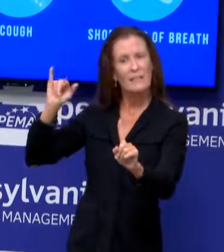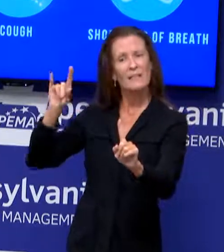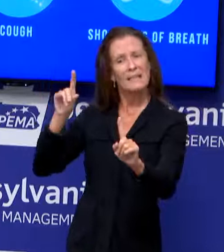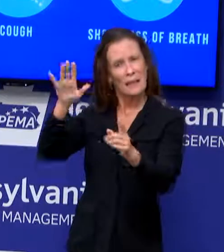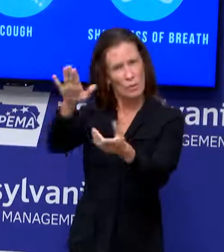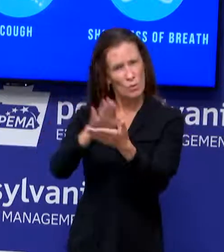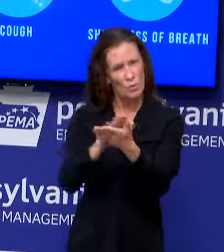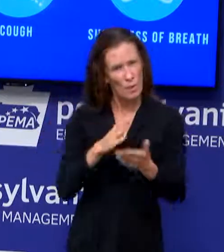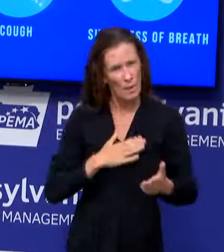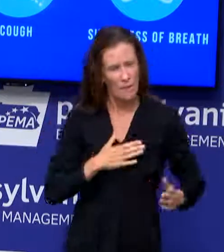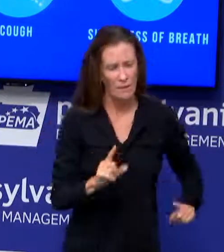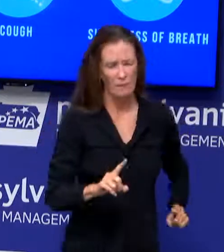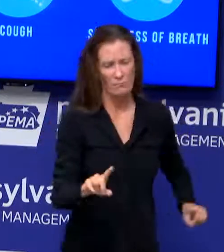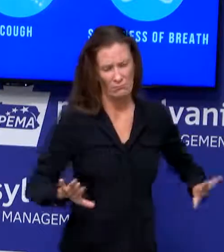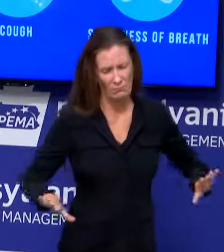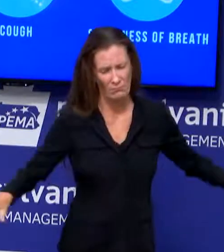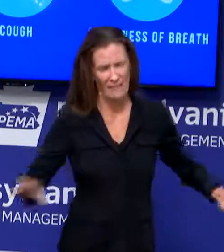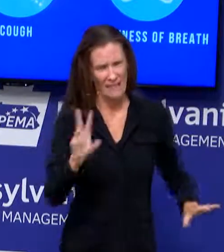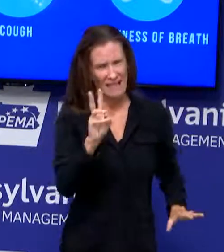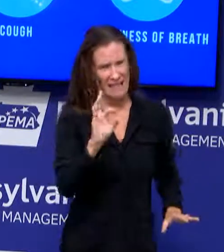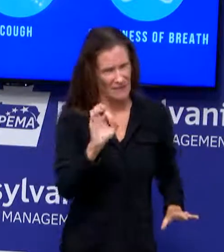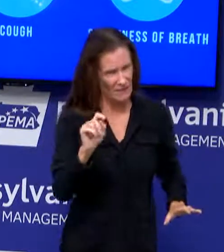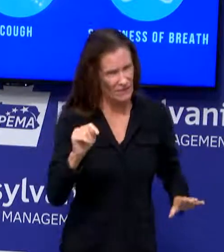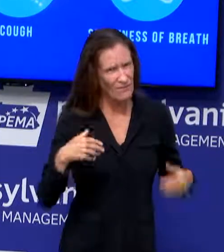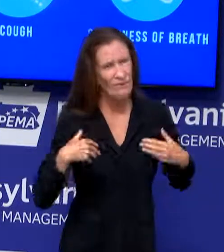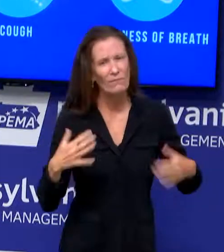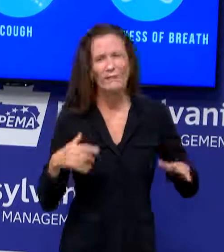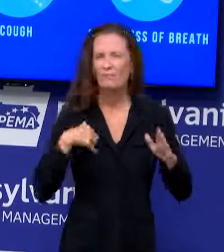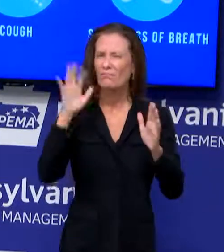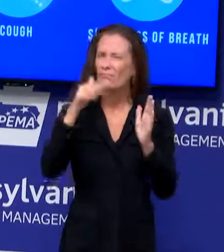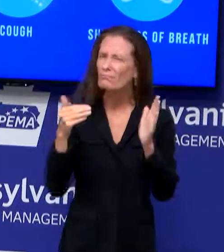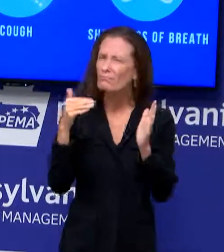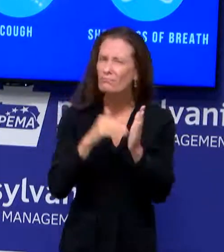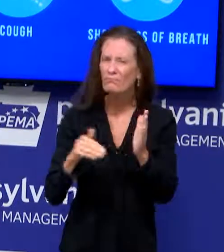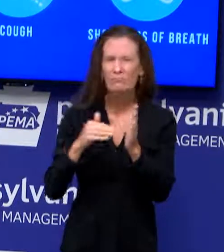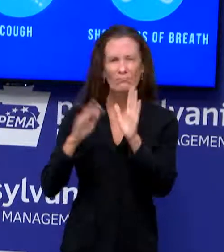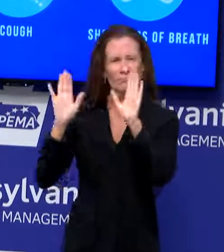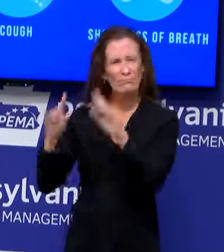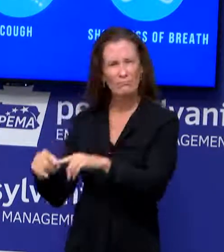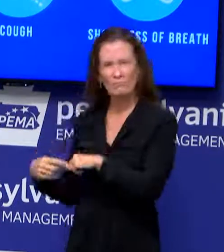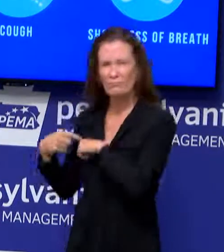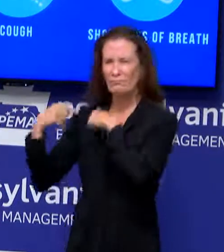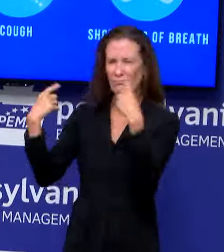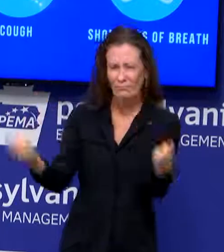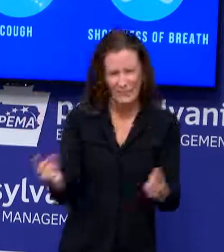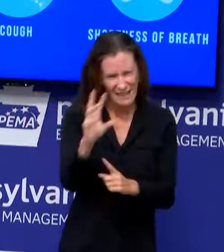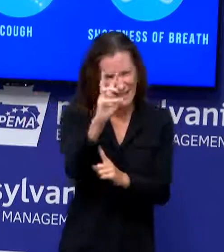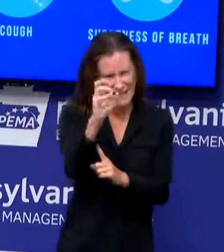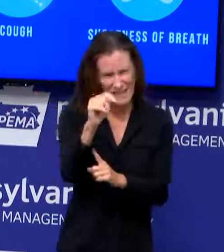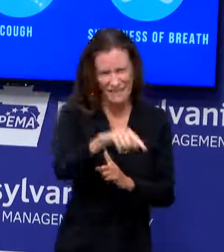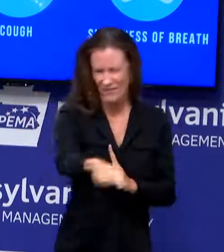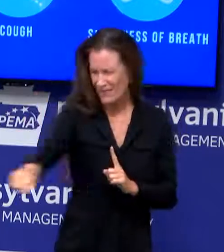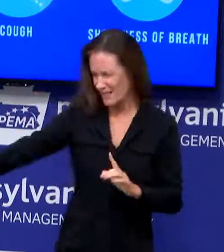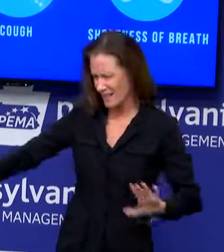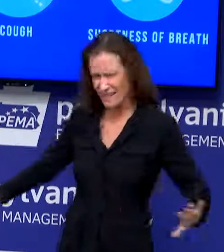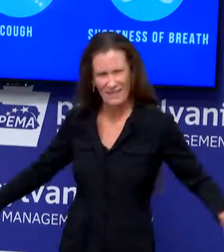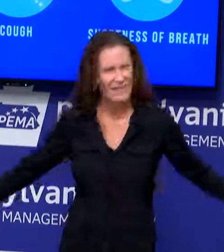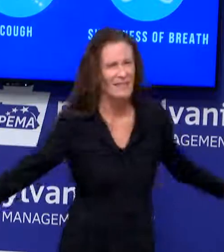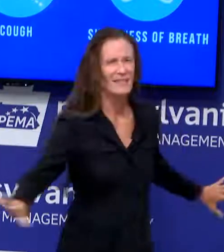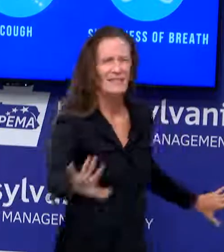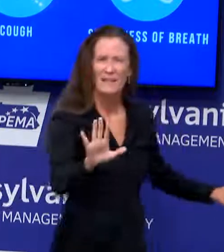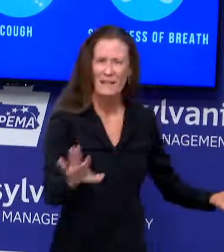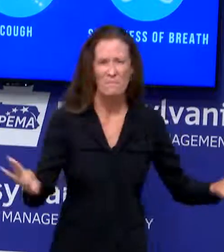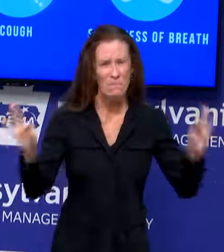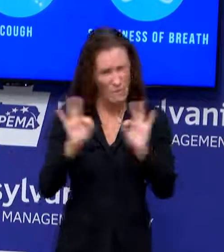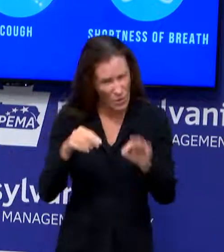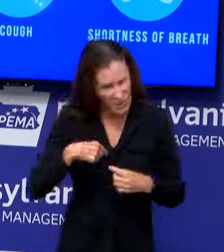apart, and as I've said numerous times, 6 feet actually means 6 feet, and that students should wear masks. But what we have heard